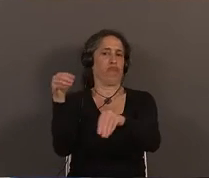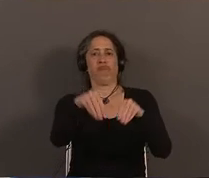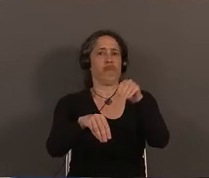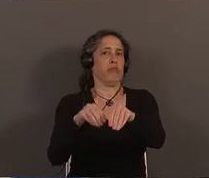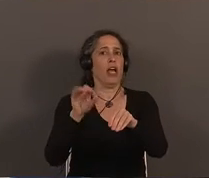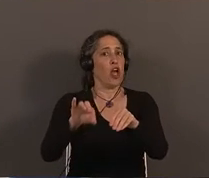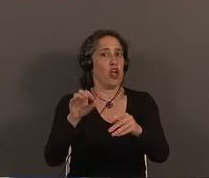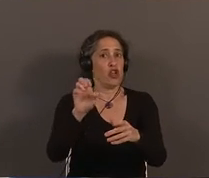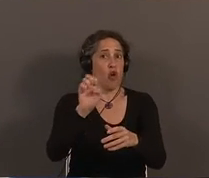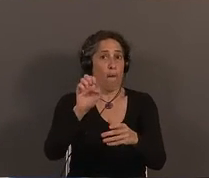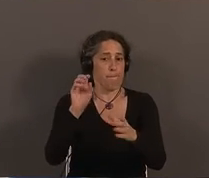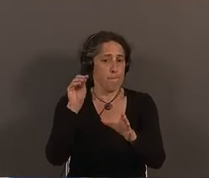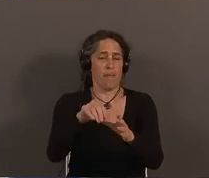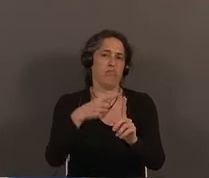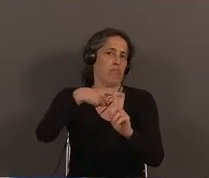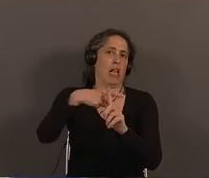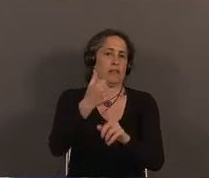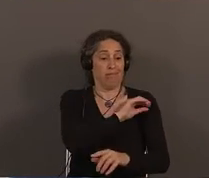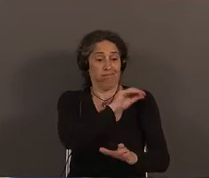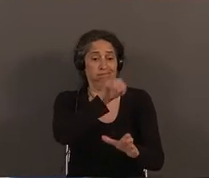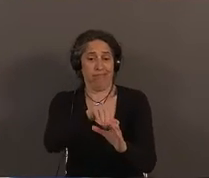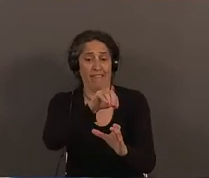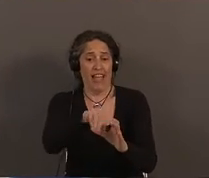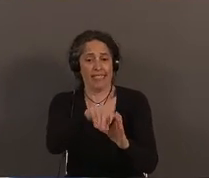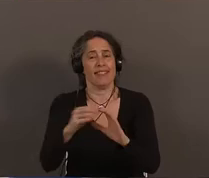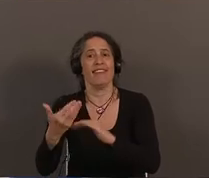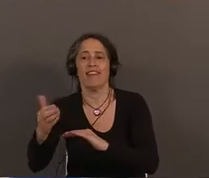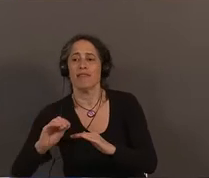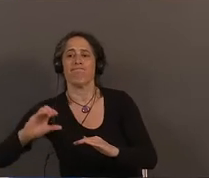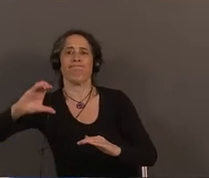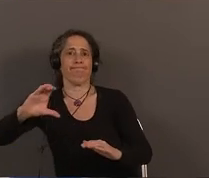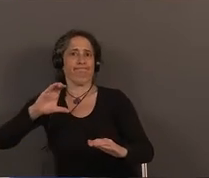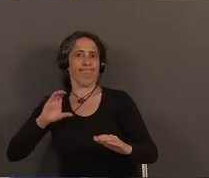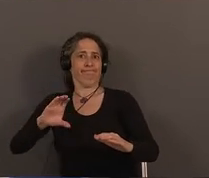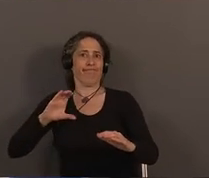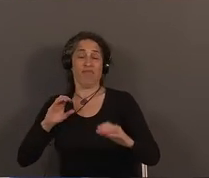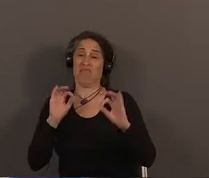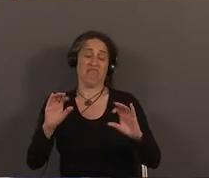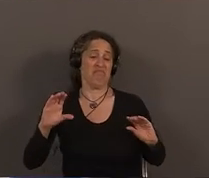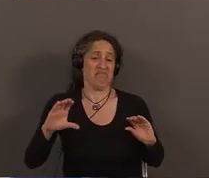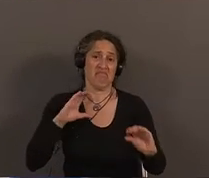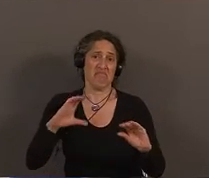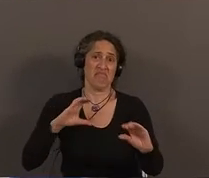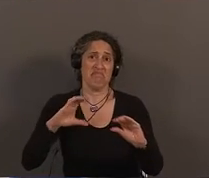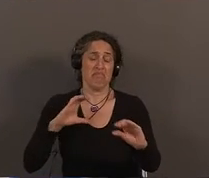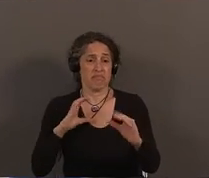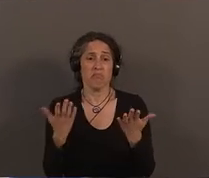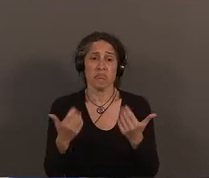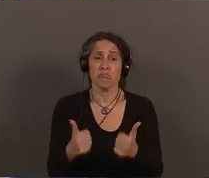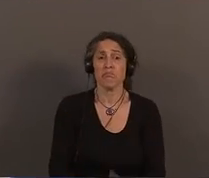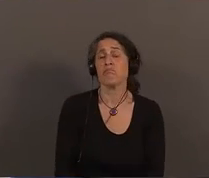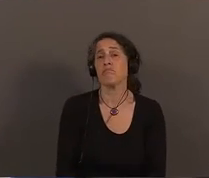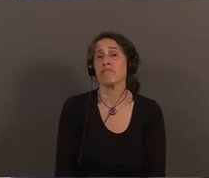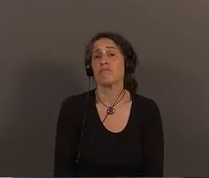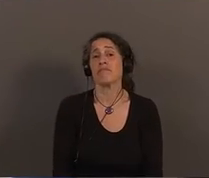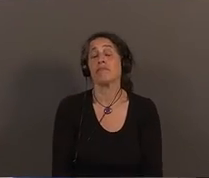this is a great moment. This is a moment of celebration. And this is also something that I hope the operators will realize what it is, what